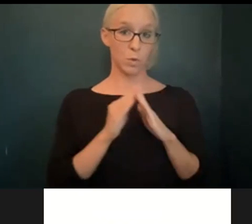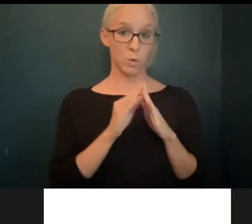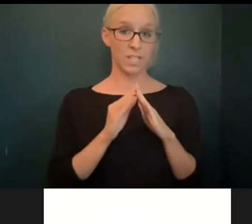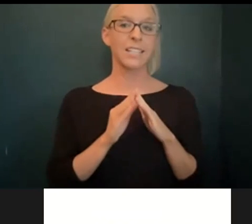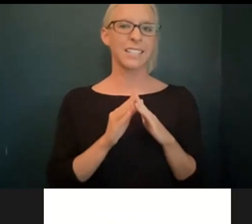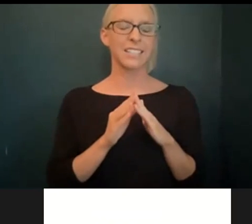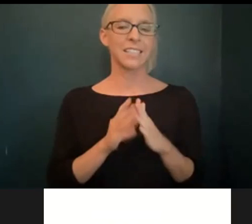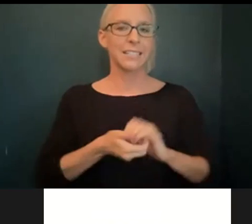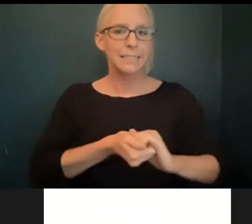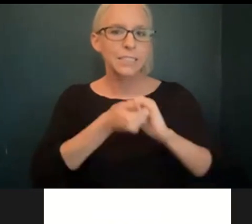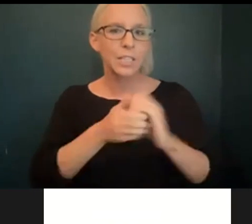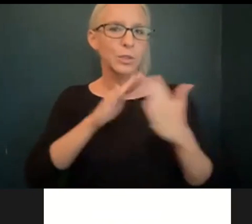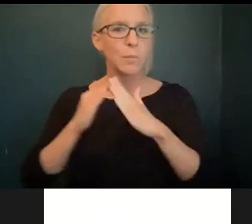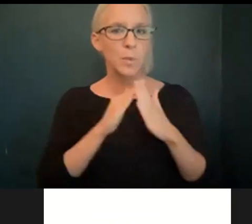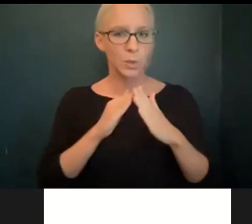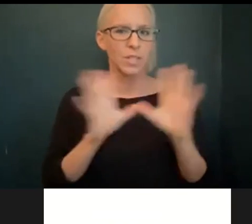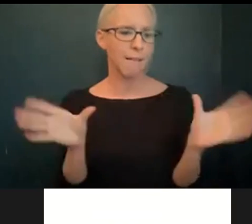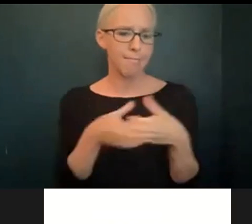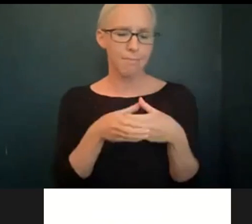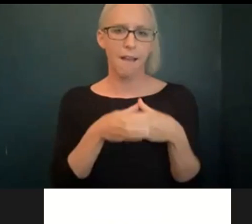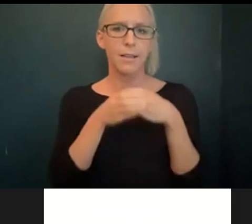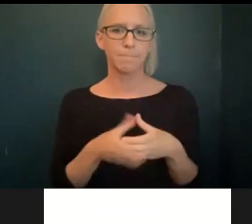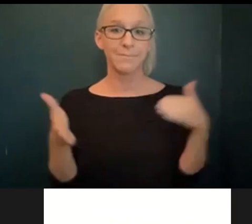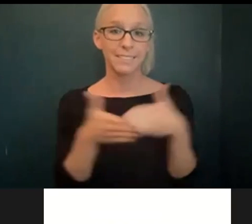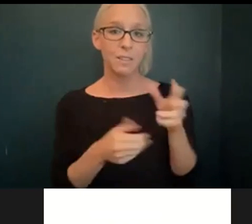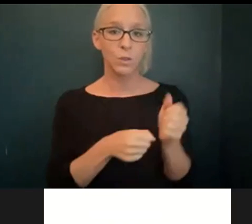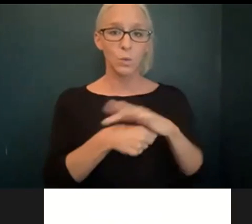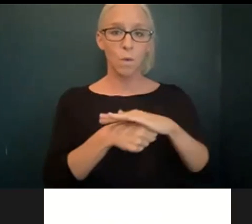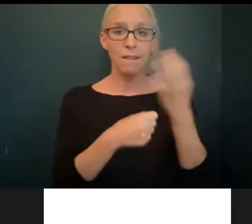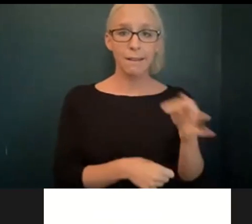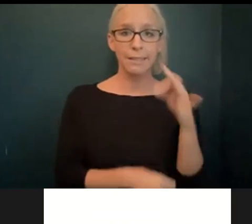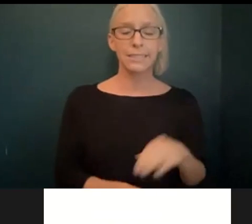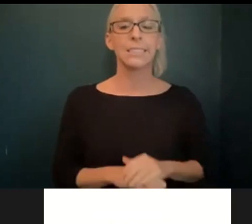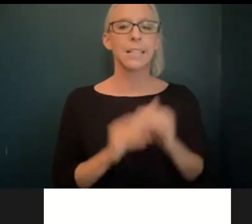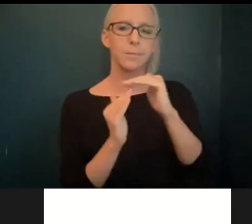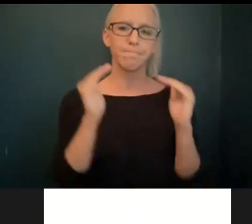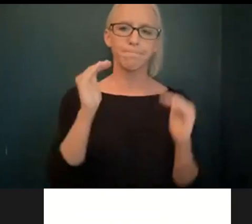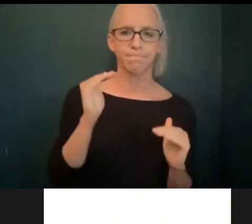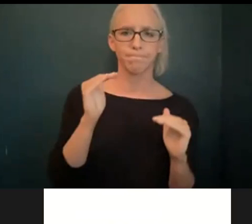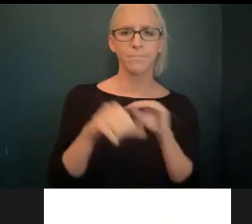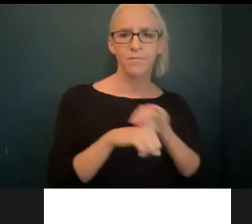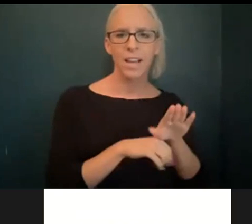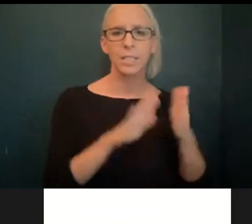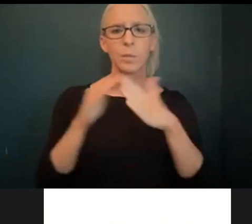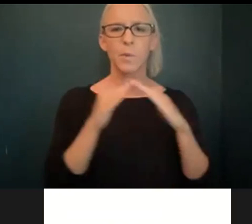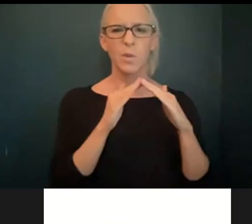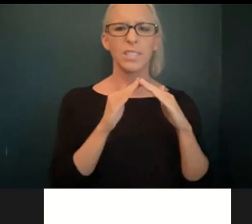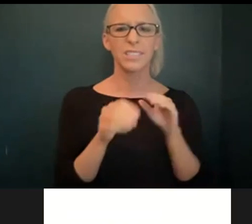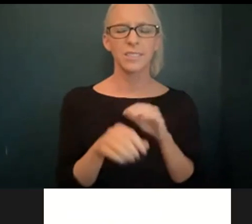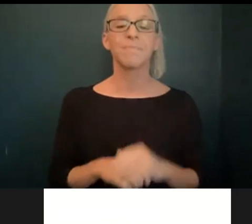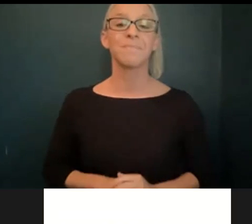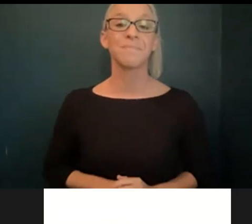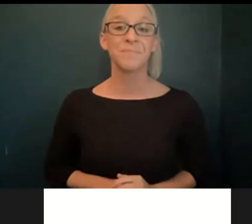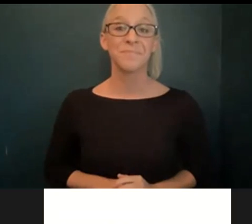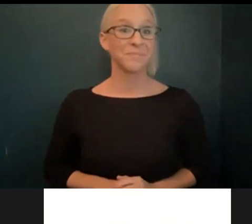Alliance against COVID-19 in disproportionately affected communities. So without further ado, I want